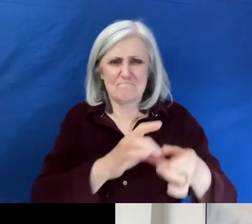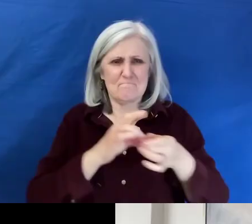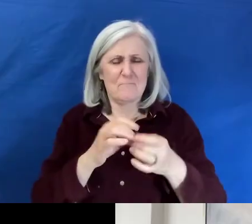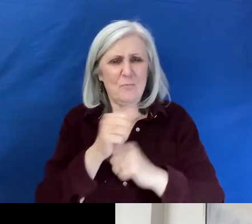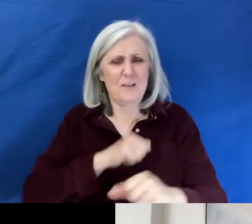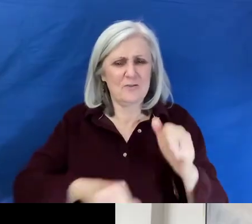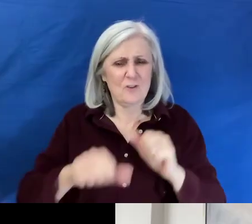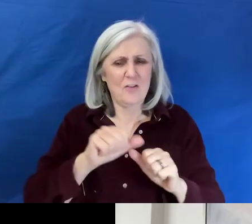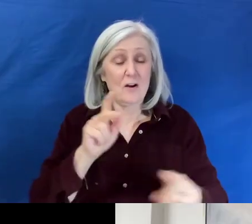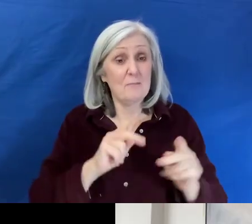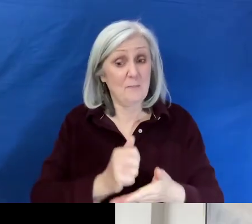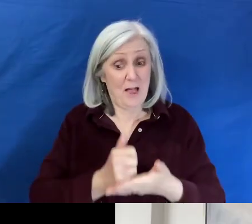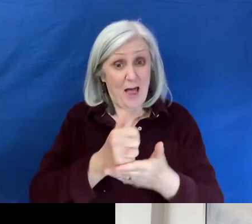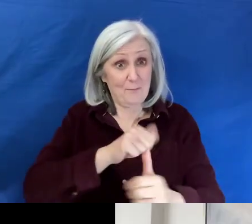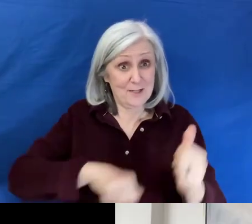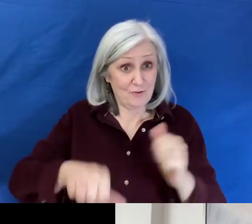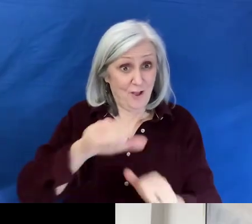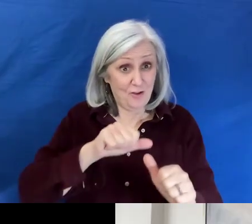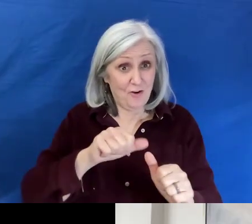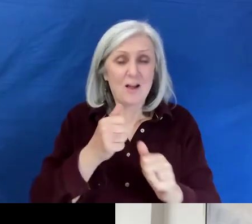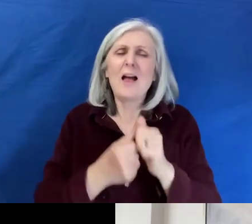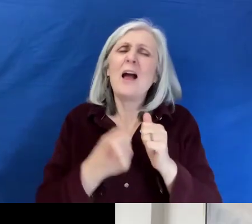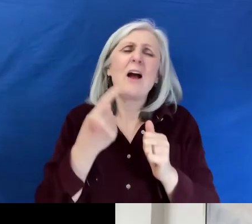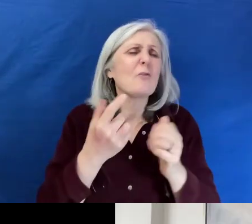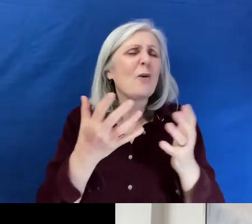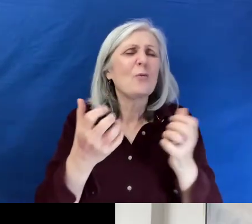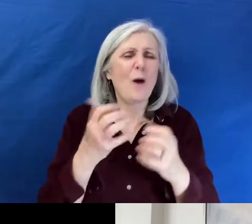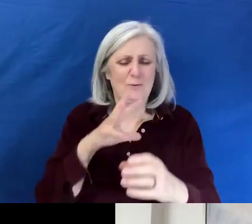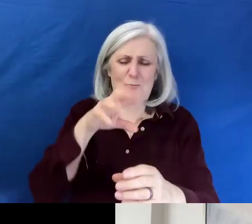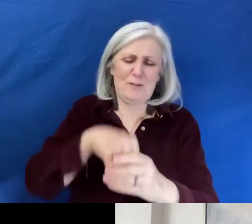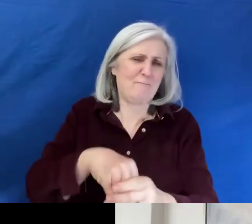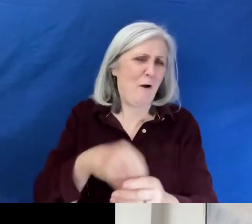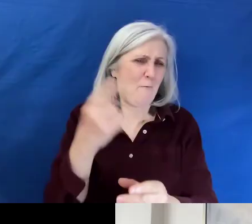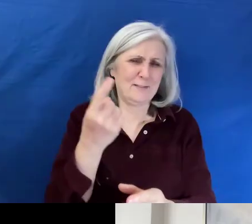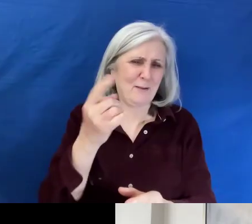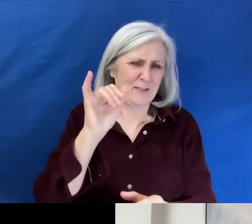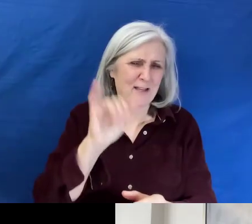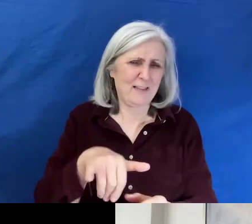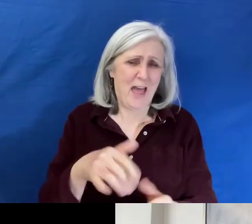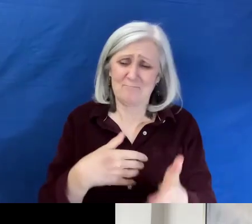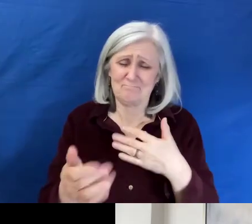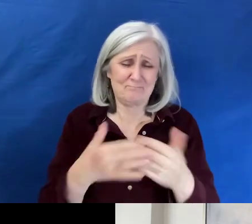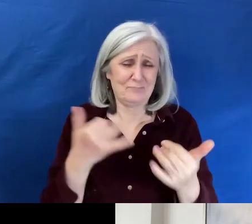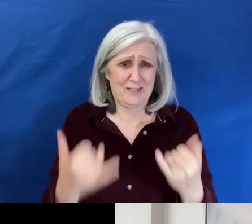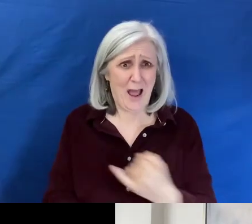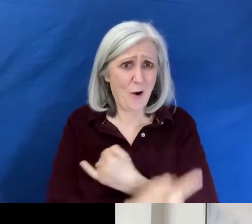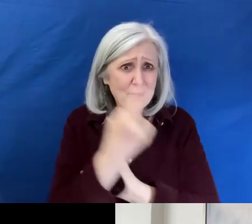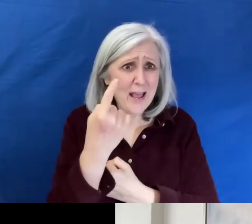and people help each other out. And everyone wants to be a part of something like that, whether it's today in 2026